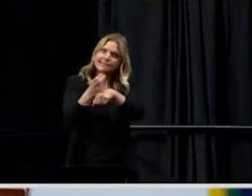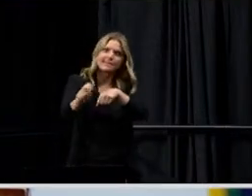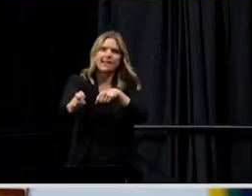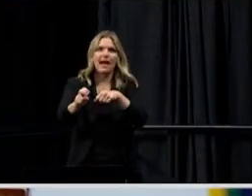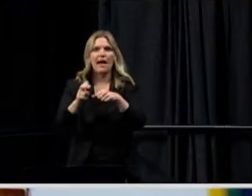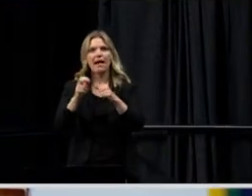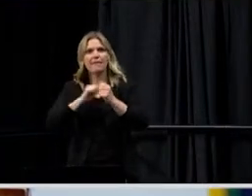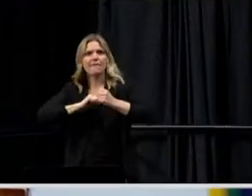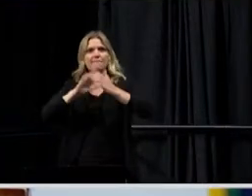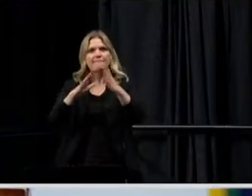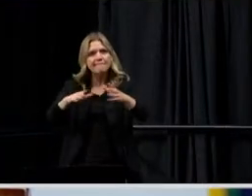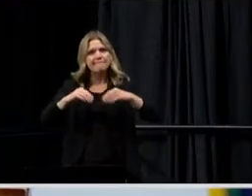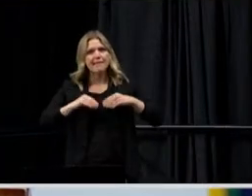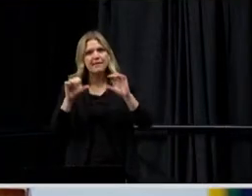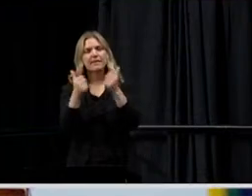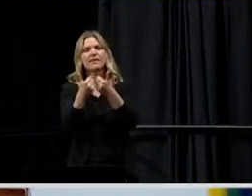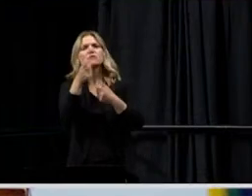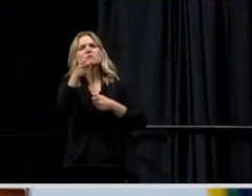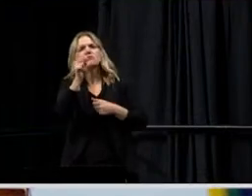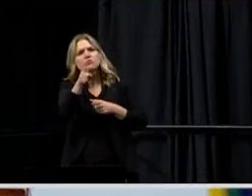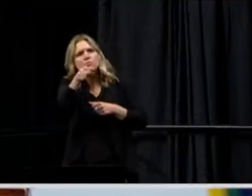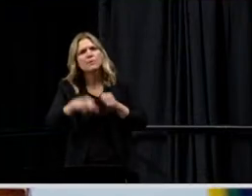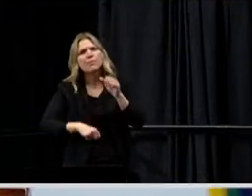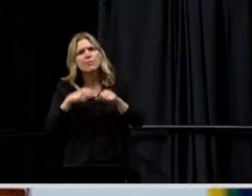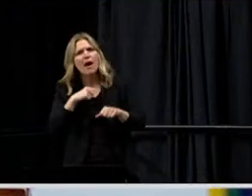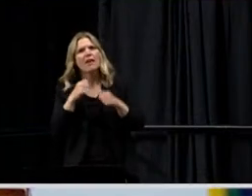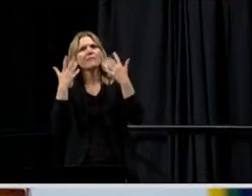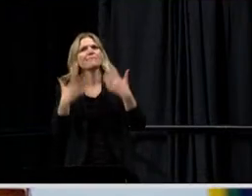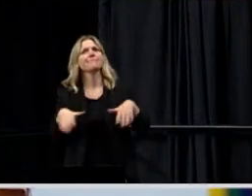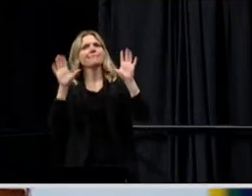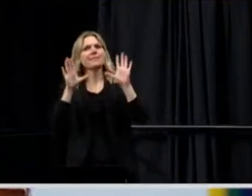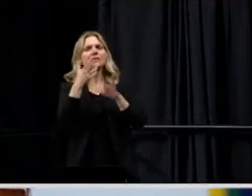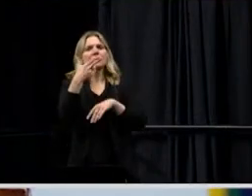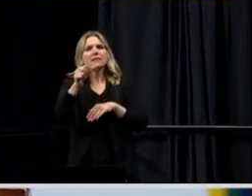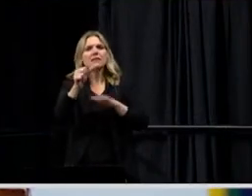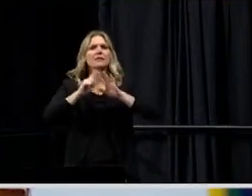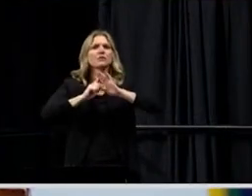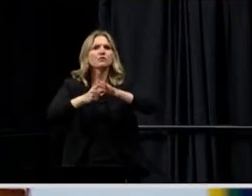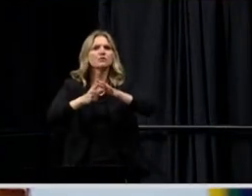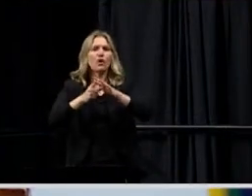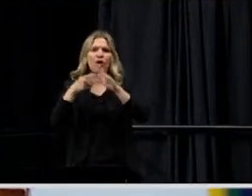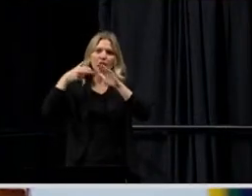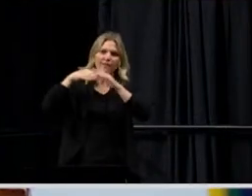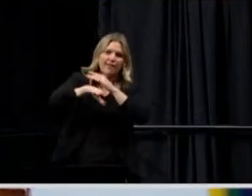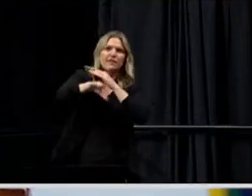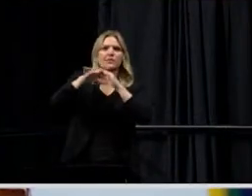on. You should be proud that you have made it to the end of high school and to the start of adulthood.